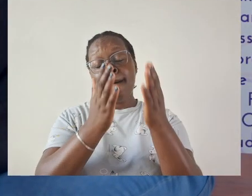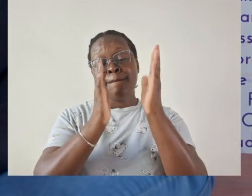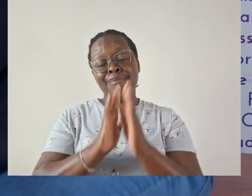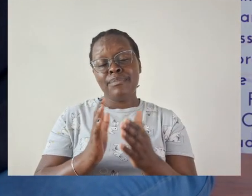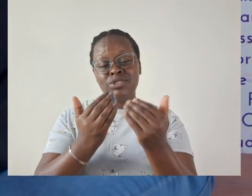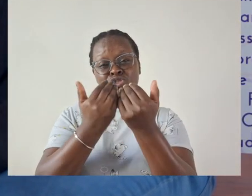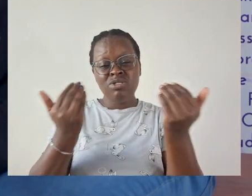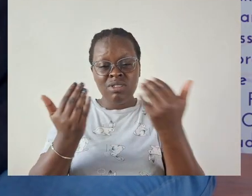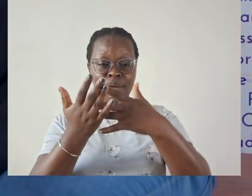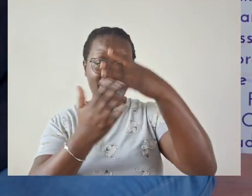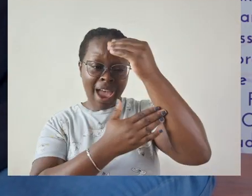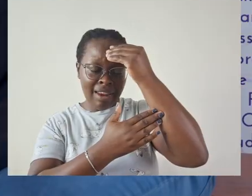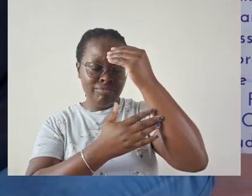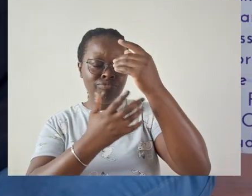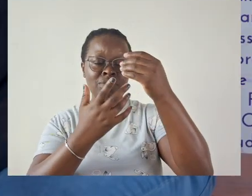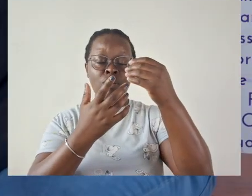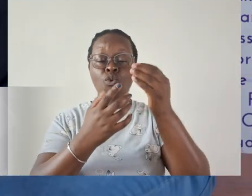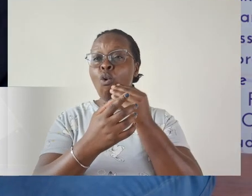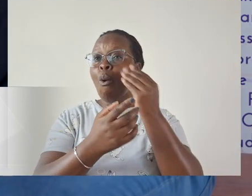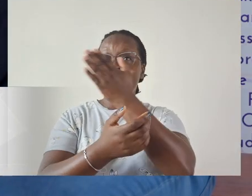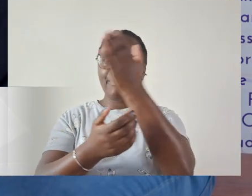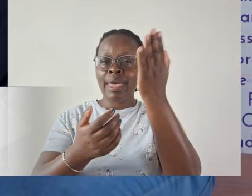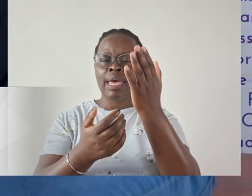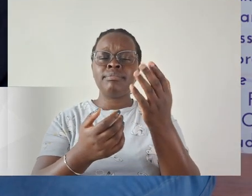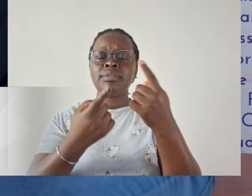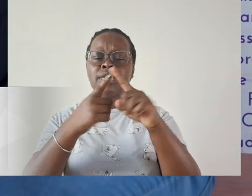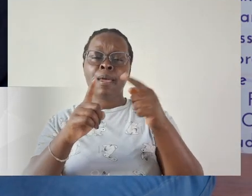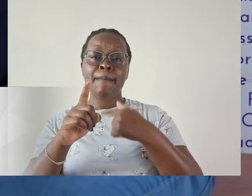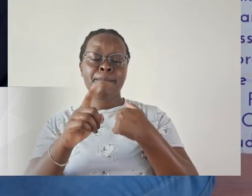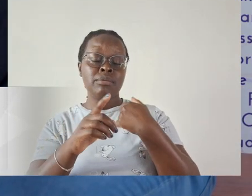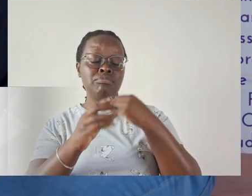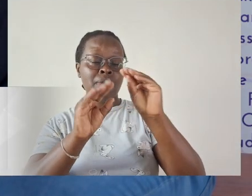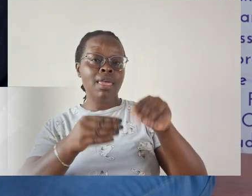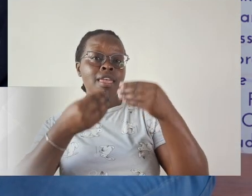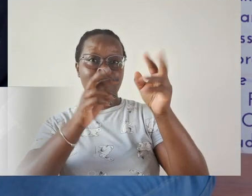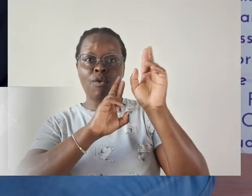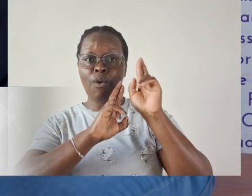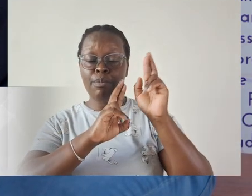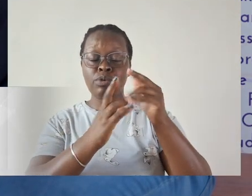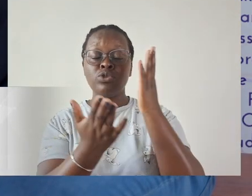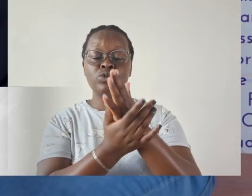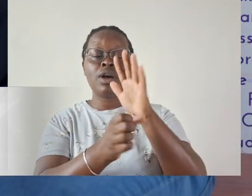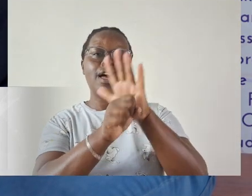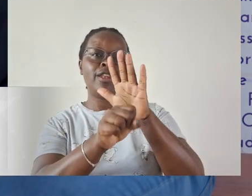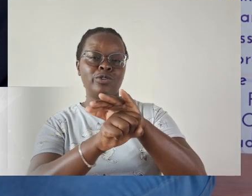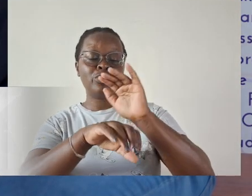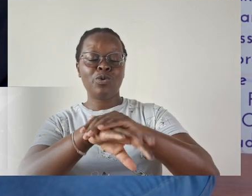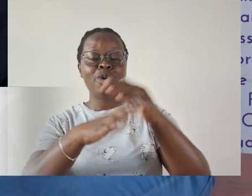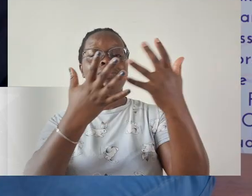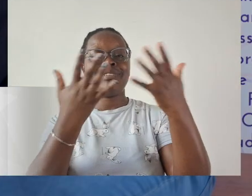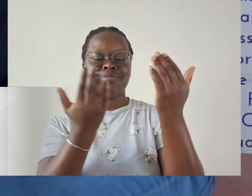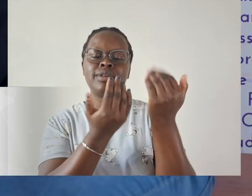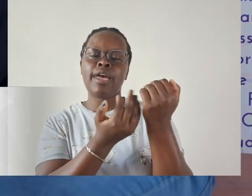to their parents or teachers as well? I'd say I'm giving you hope that a lot of good things will be coming very